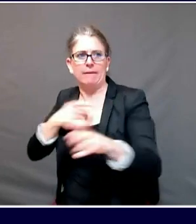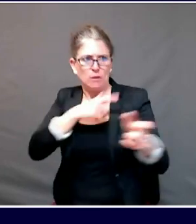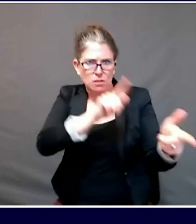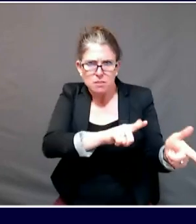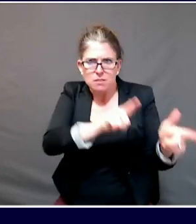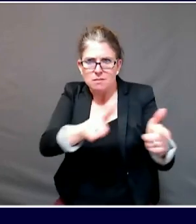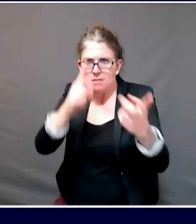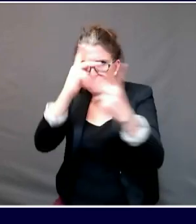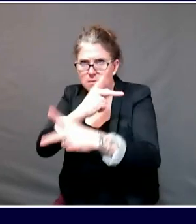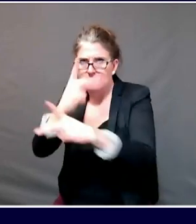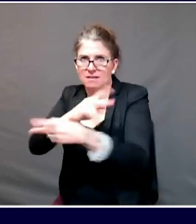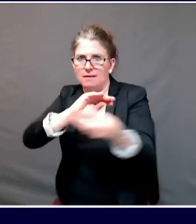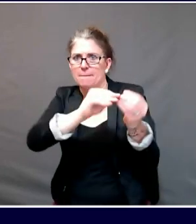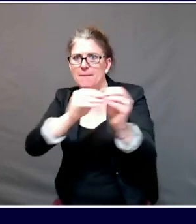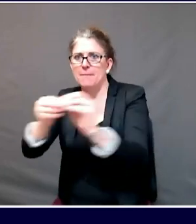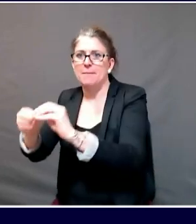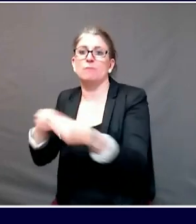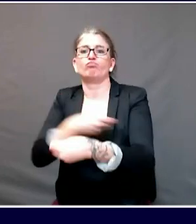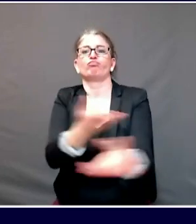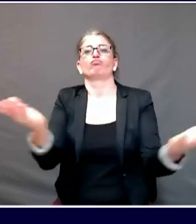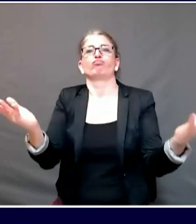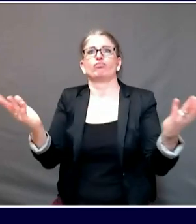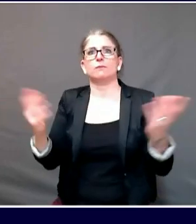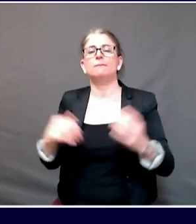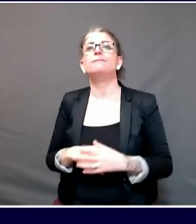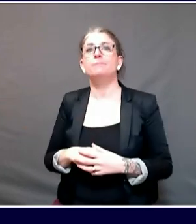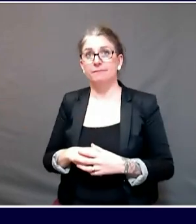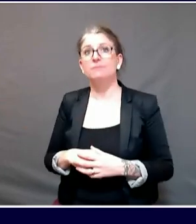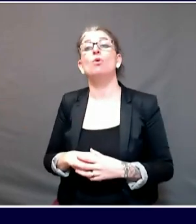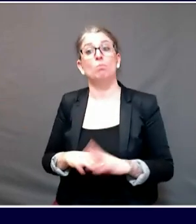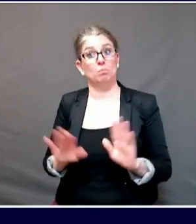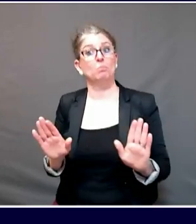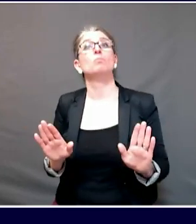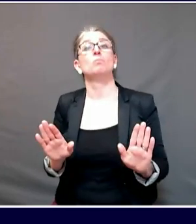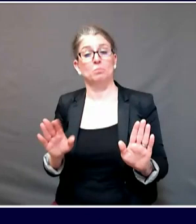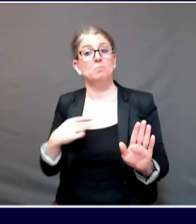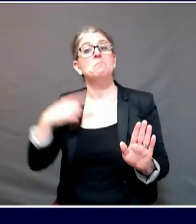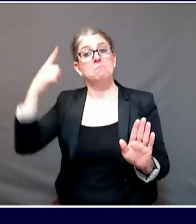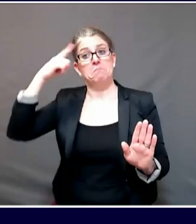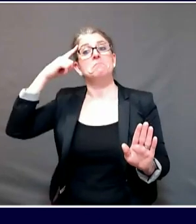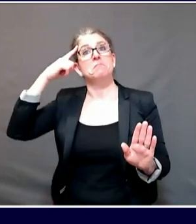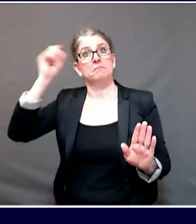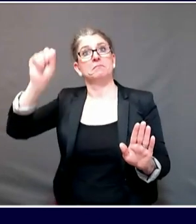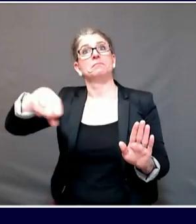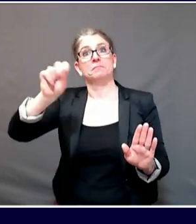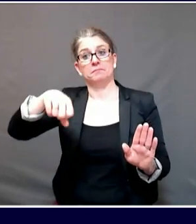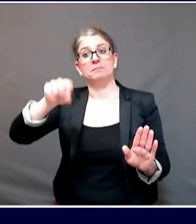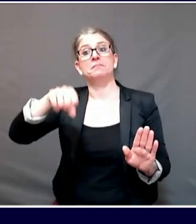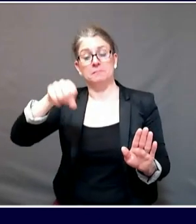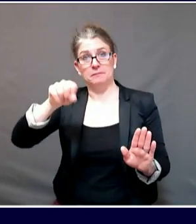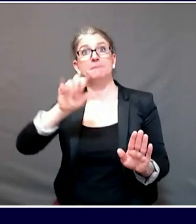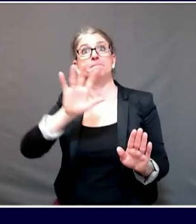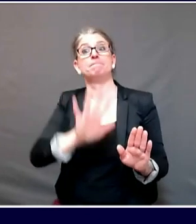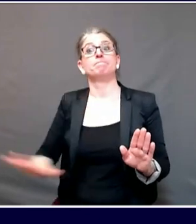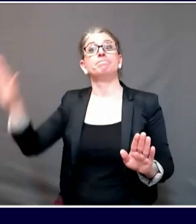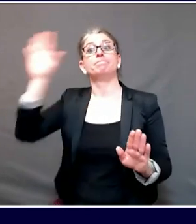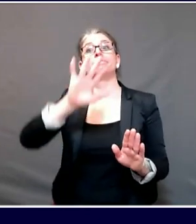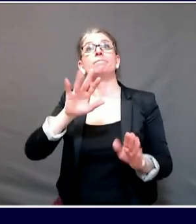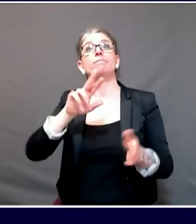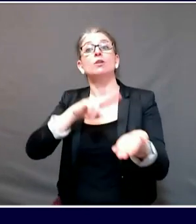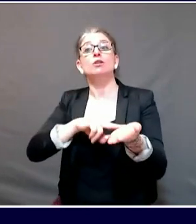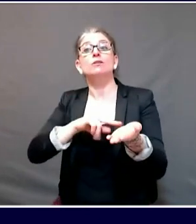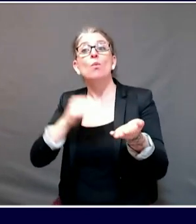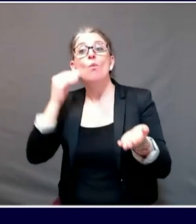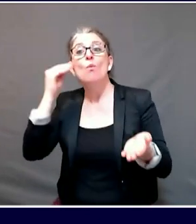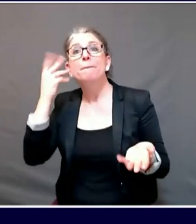week. I don't have confirmation that they will begin, but that is an entirely separate but important parallel process that's